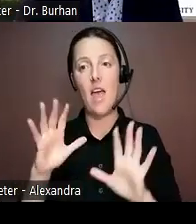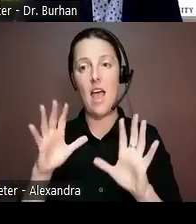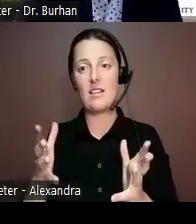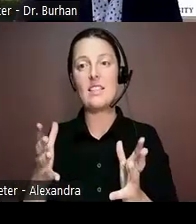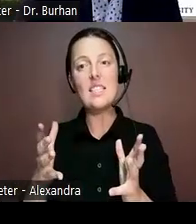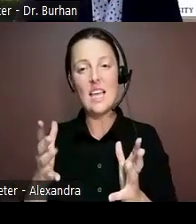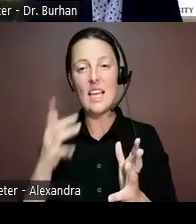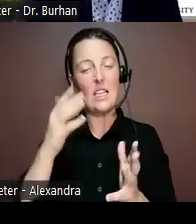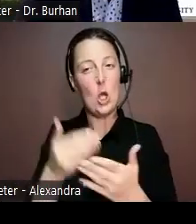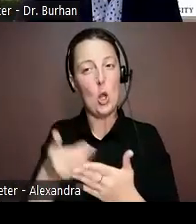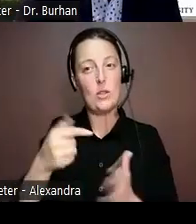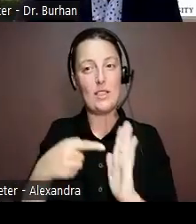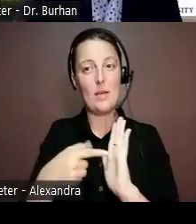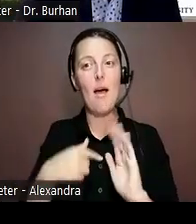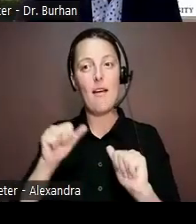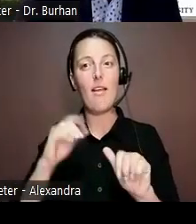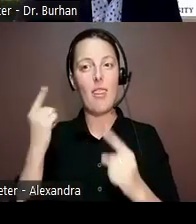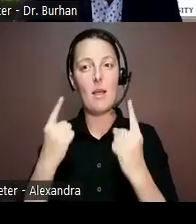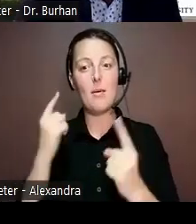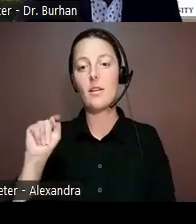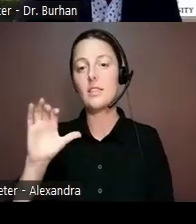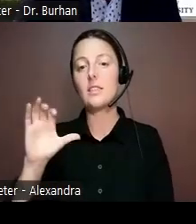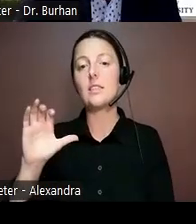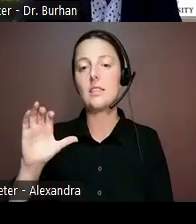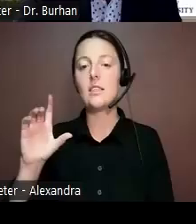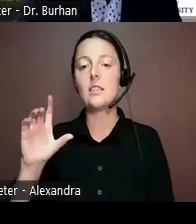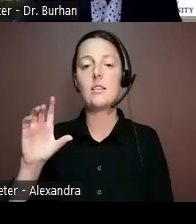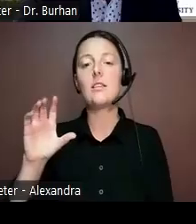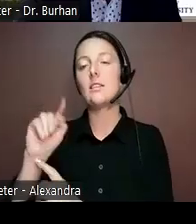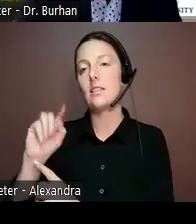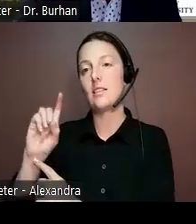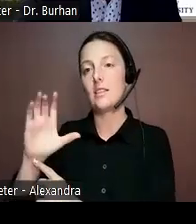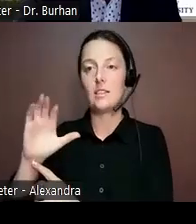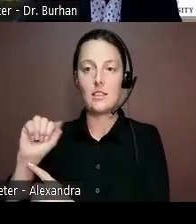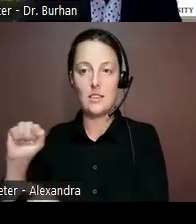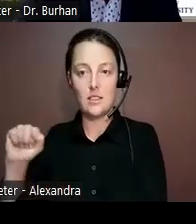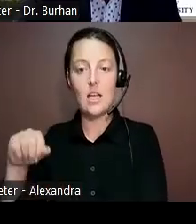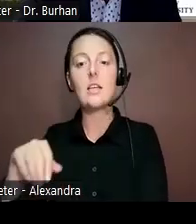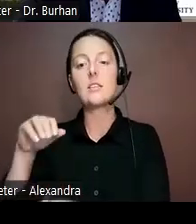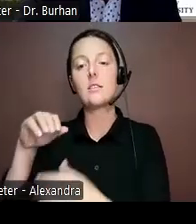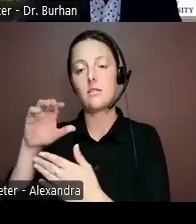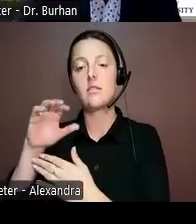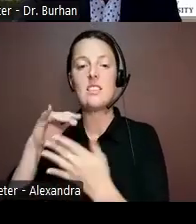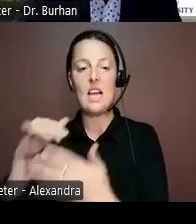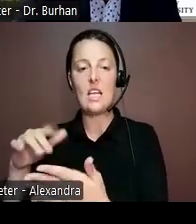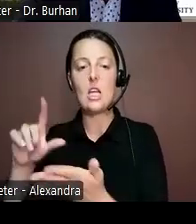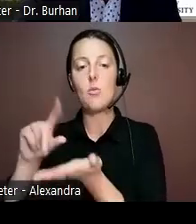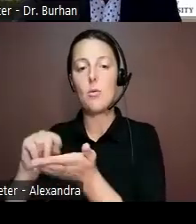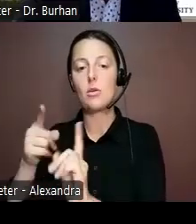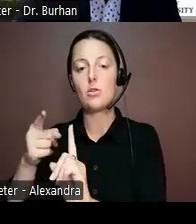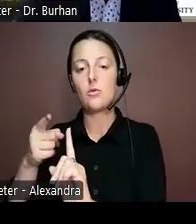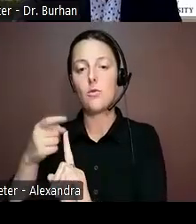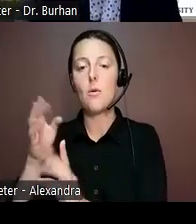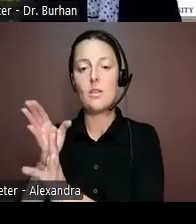I can think of is the TDCS study published in JAMA Psychiatry. So you can, Raji and his group have it. So,